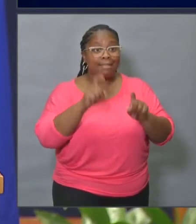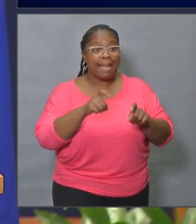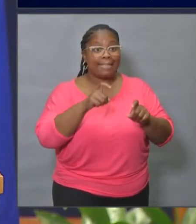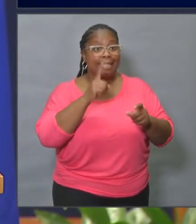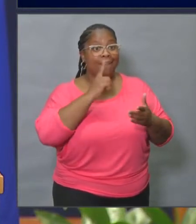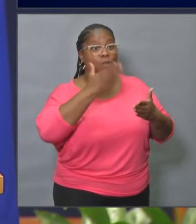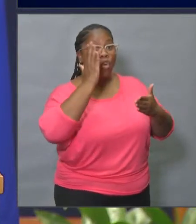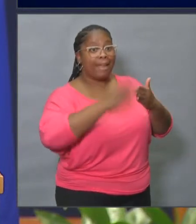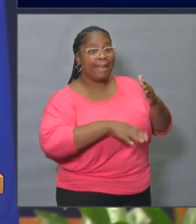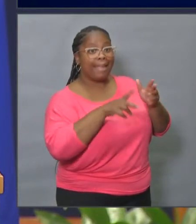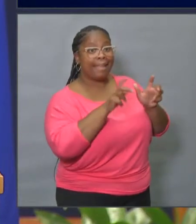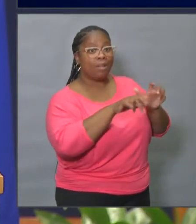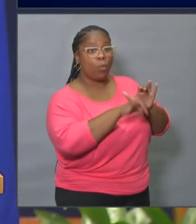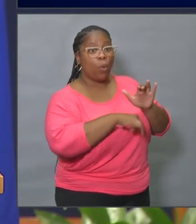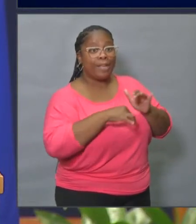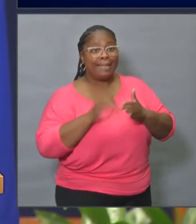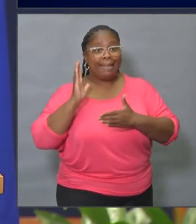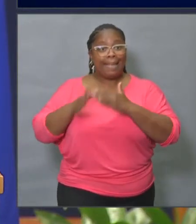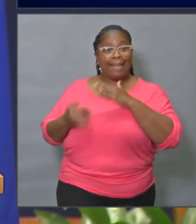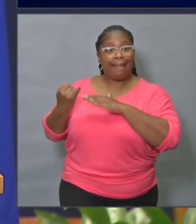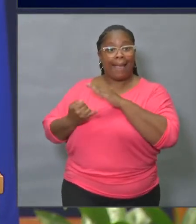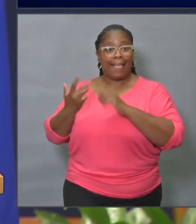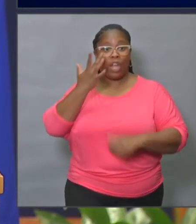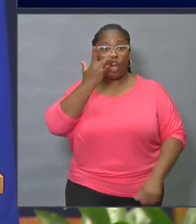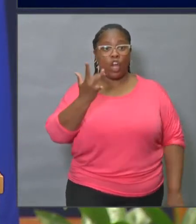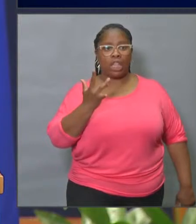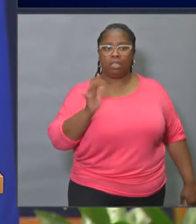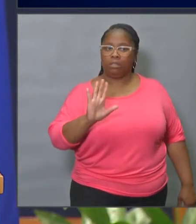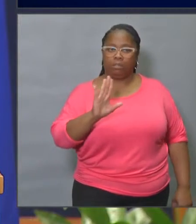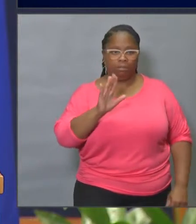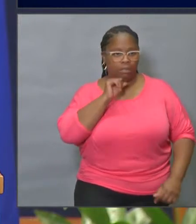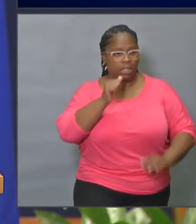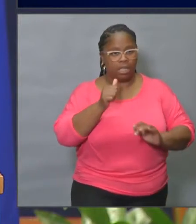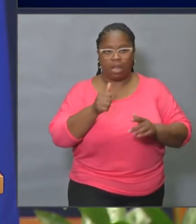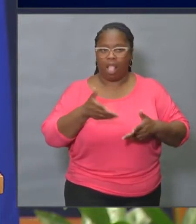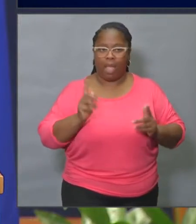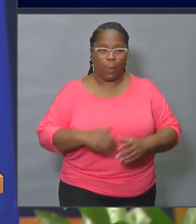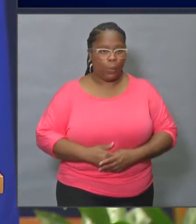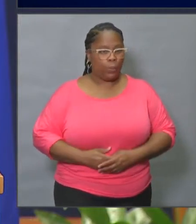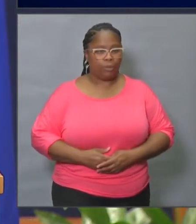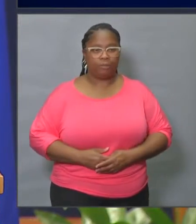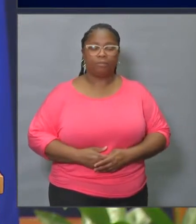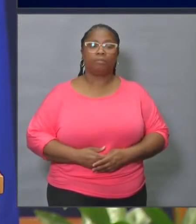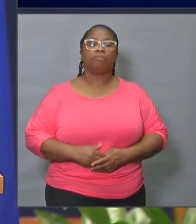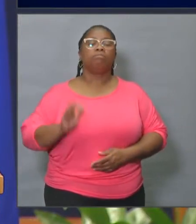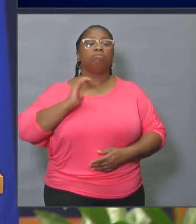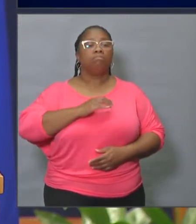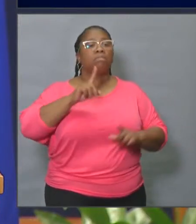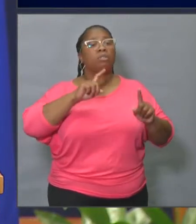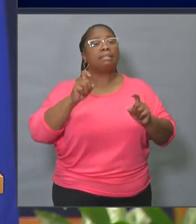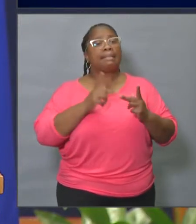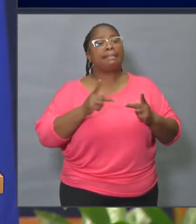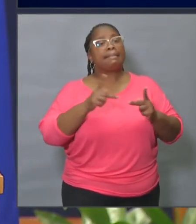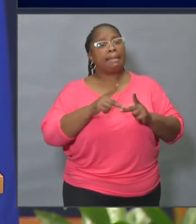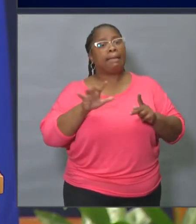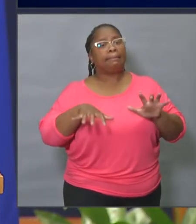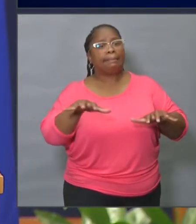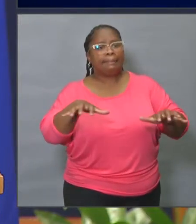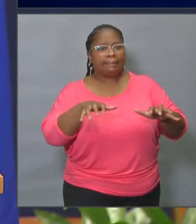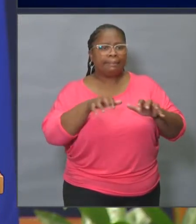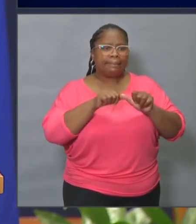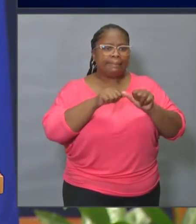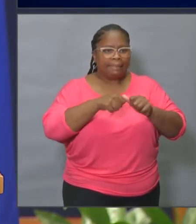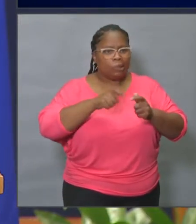or isolation early. This guidance will be implemented in the coming weeks at our testing sites as we work on the specific plans in partnership